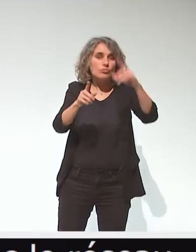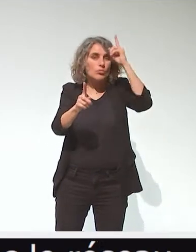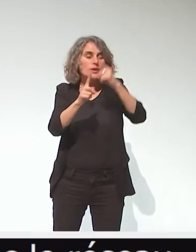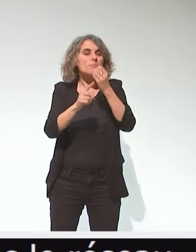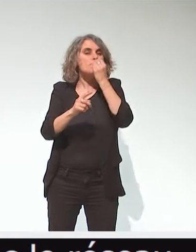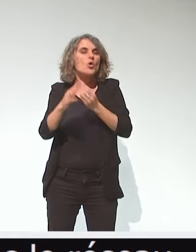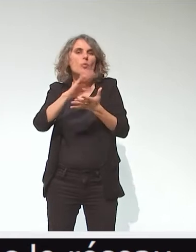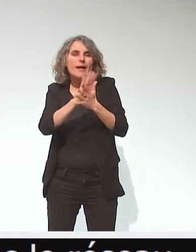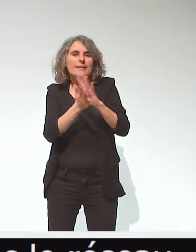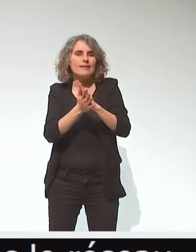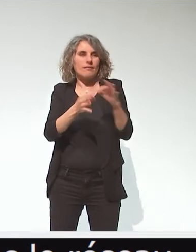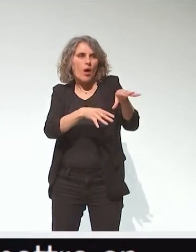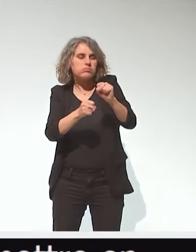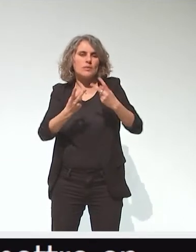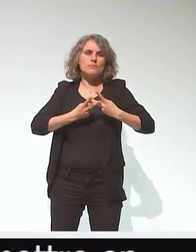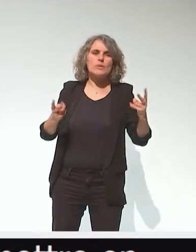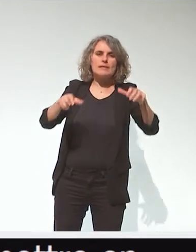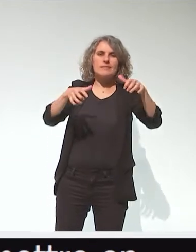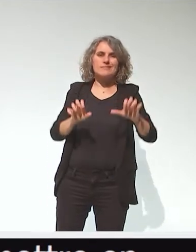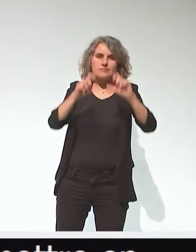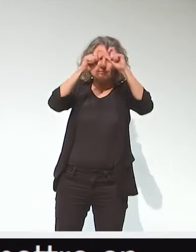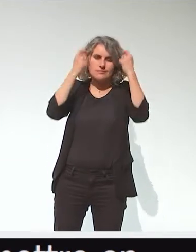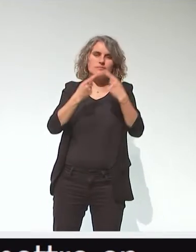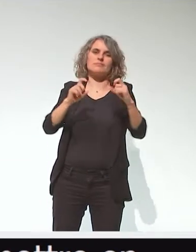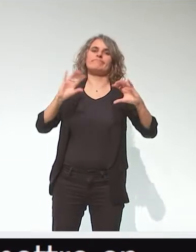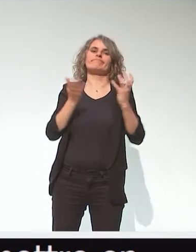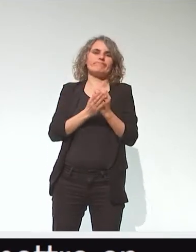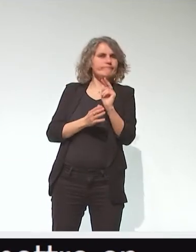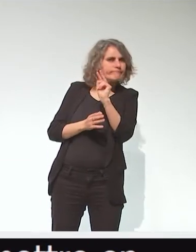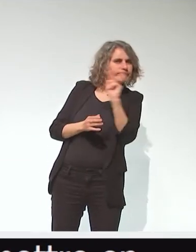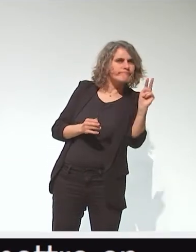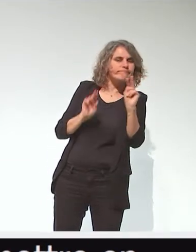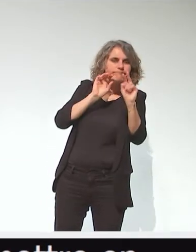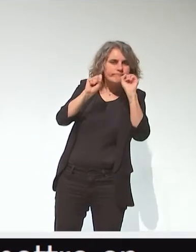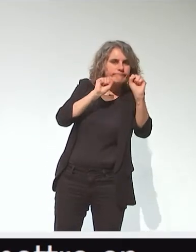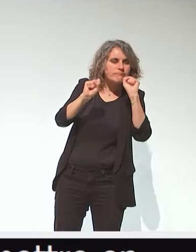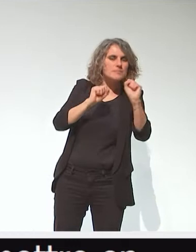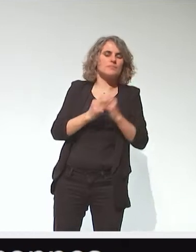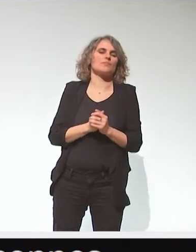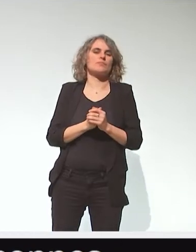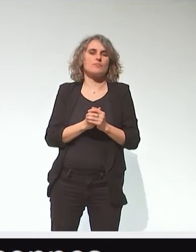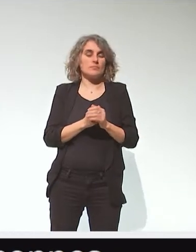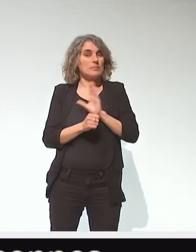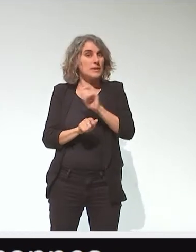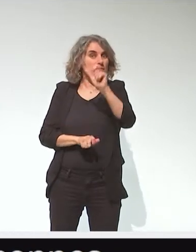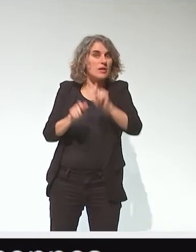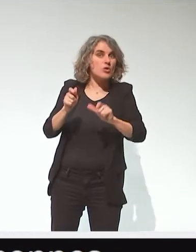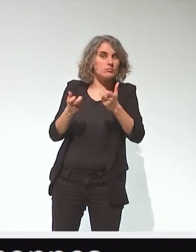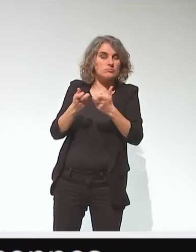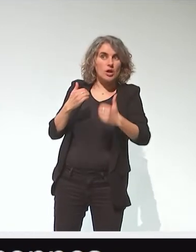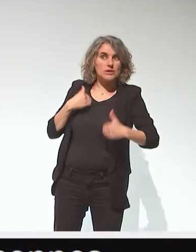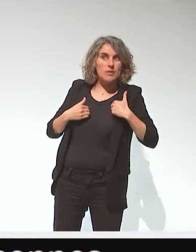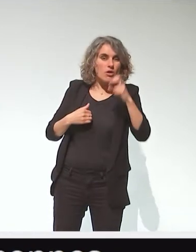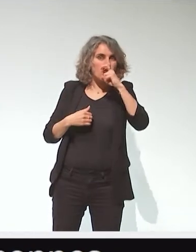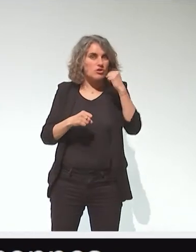services for job seekers with disabilities and also for employers when it comes to the career guidance